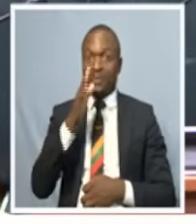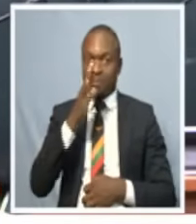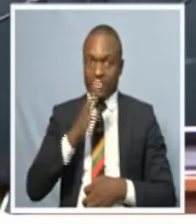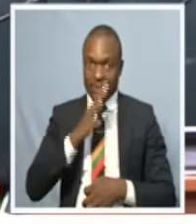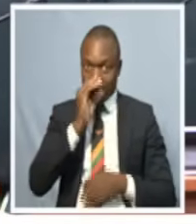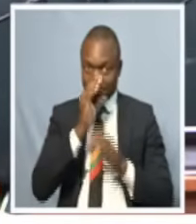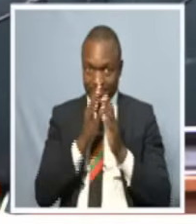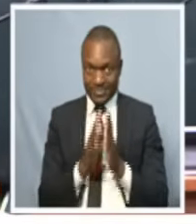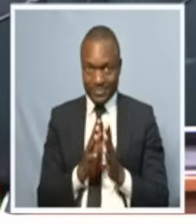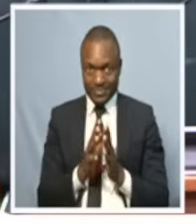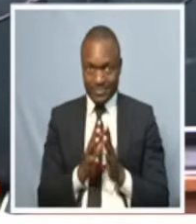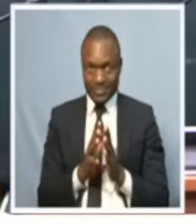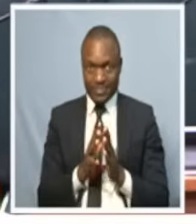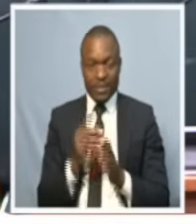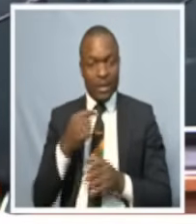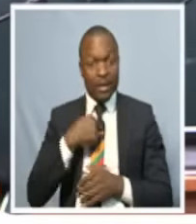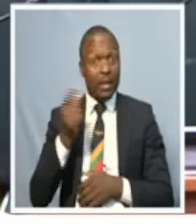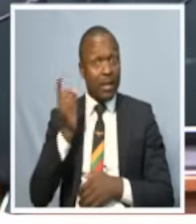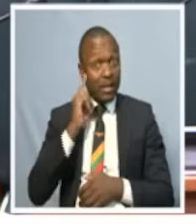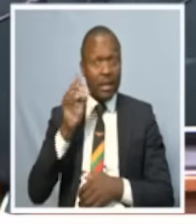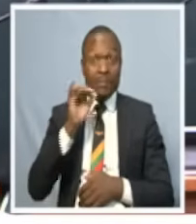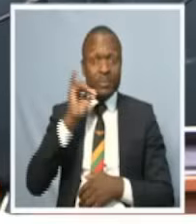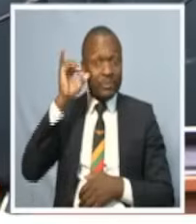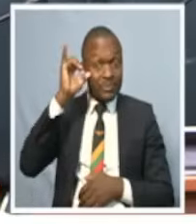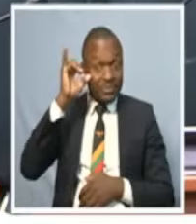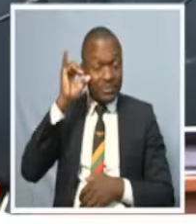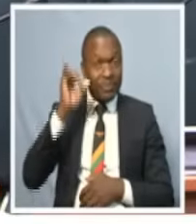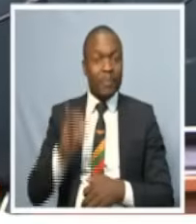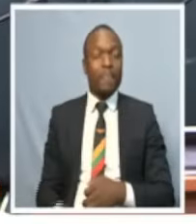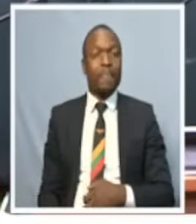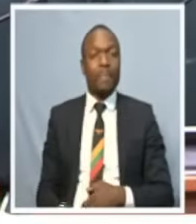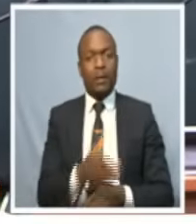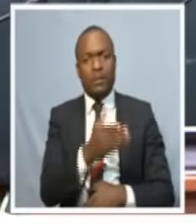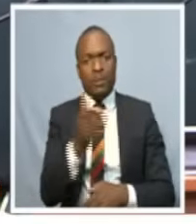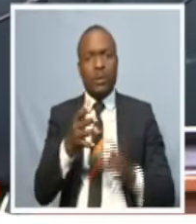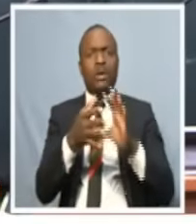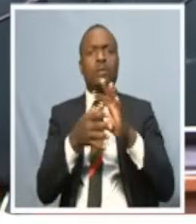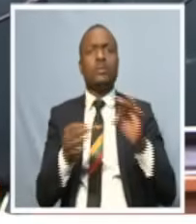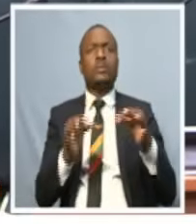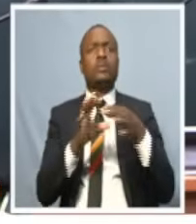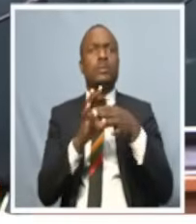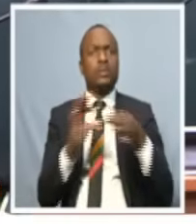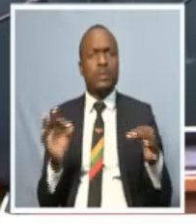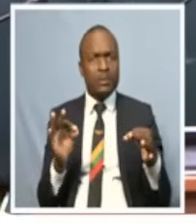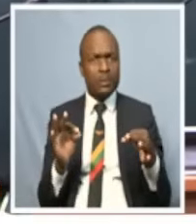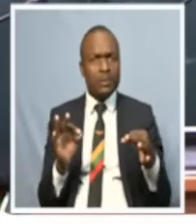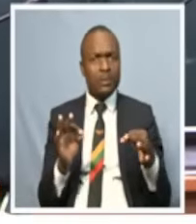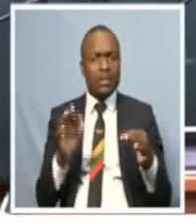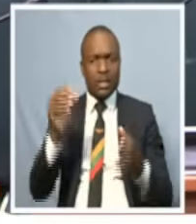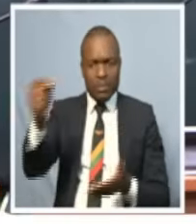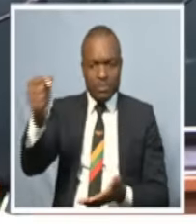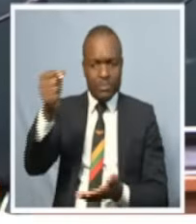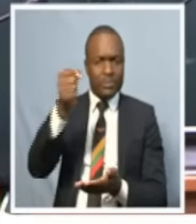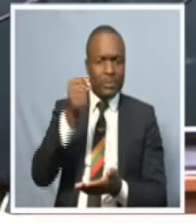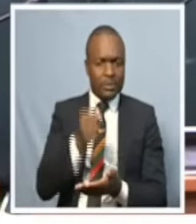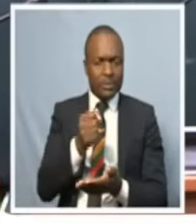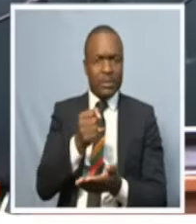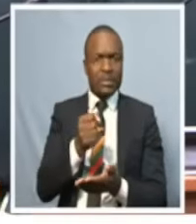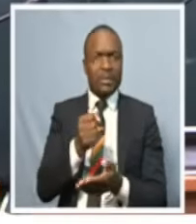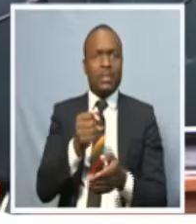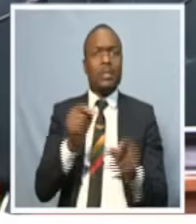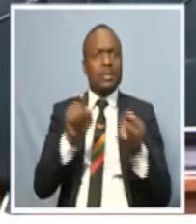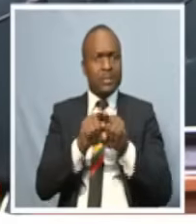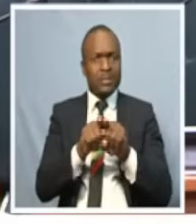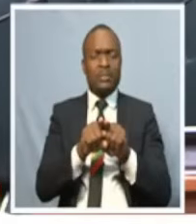Madam Speaker, I heard yesterday there were allegations that even in the recruitment, the